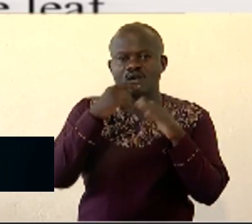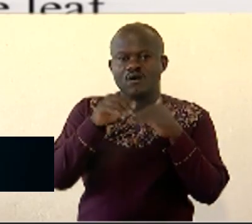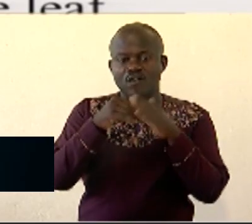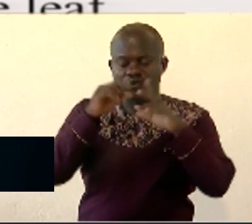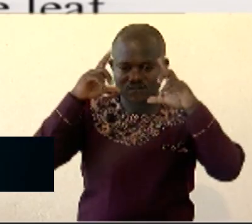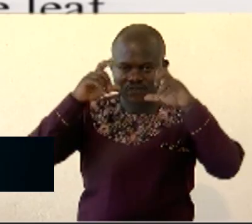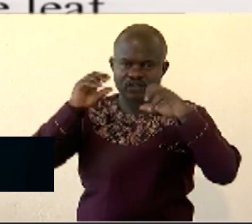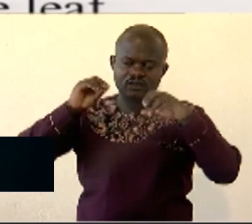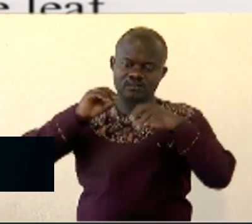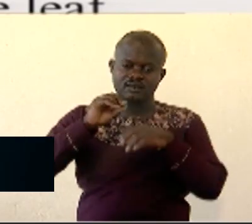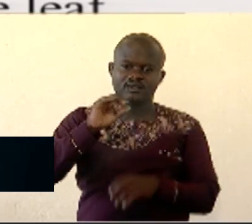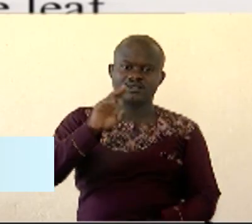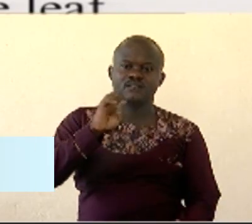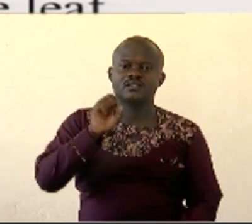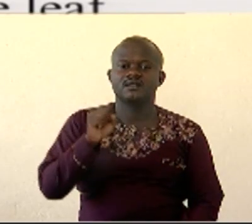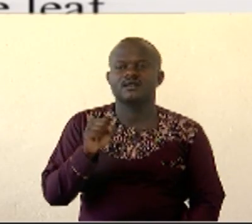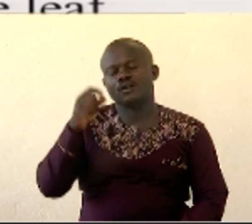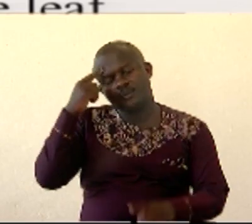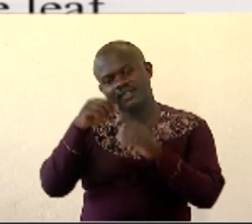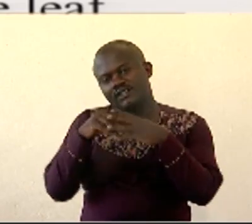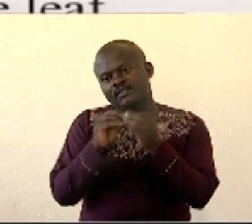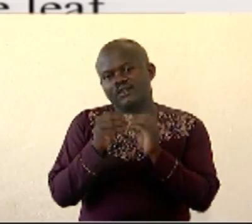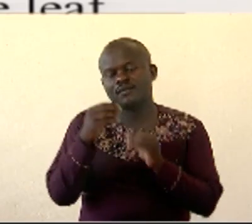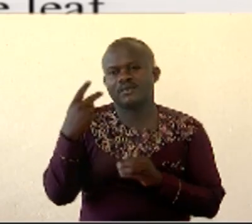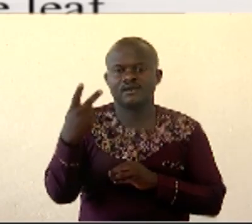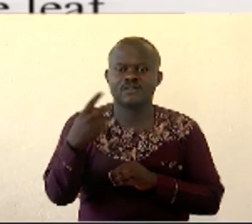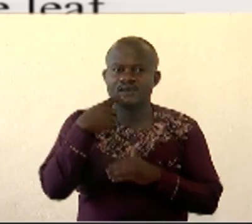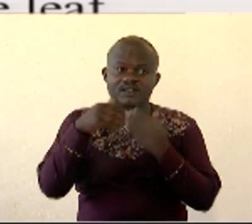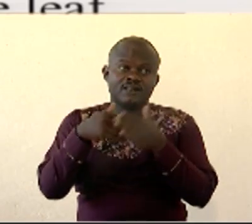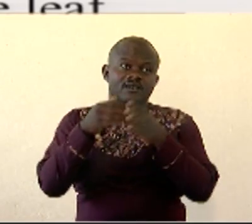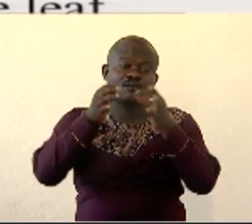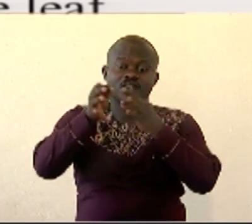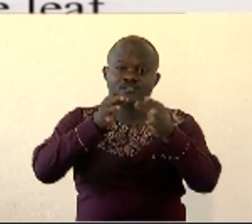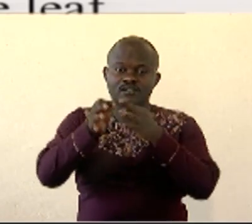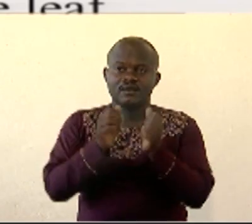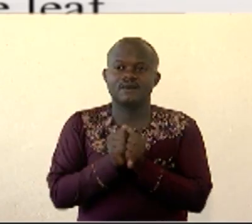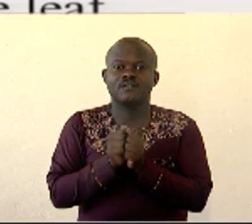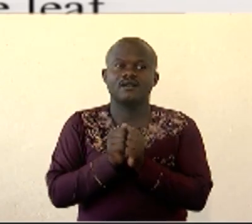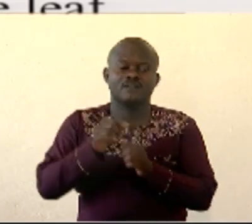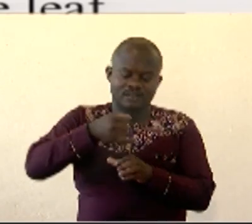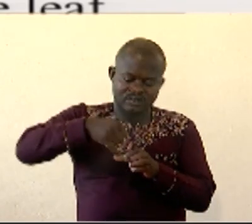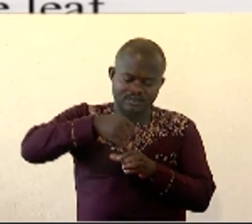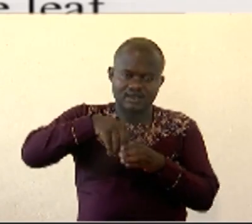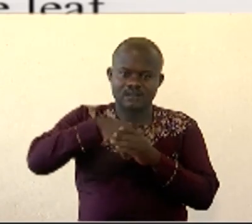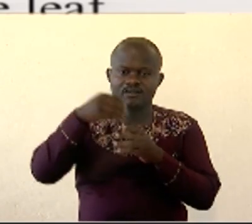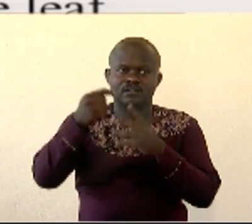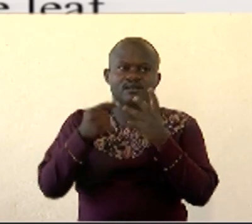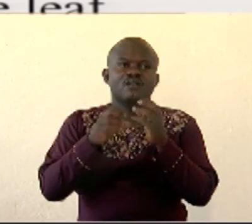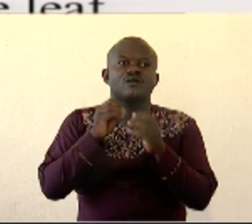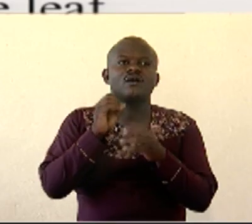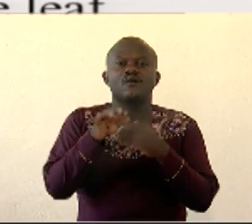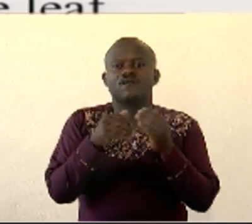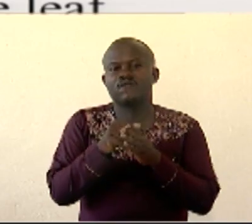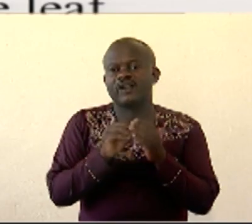photosynthesis? Objective number 2 is to describe the internal structure of a